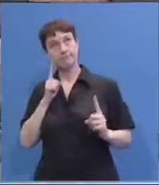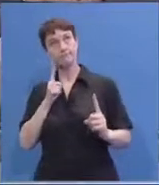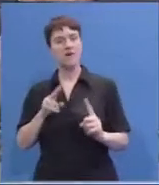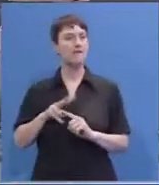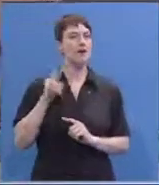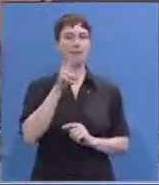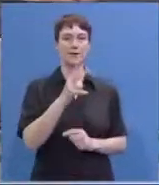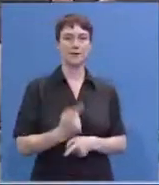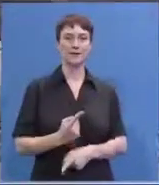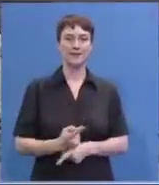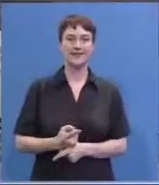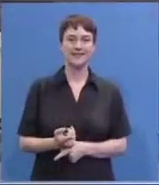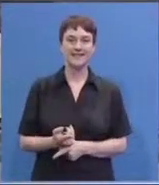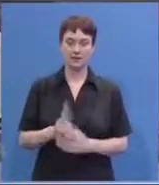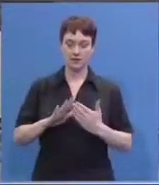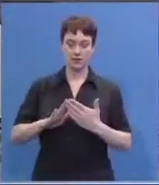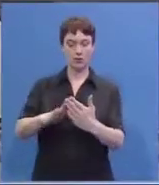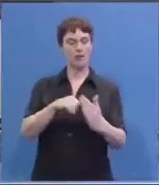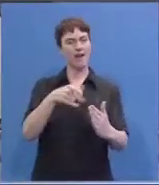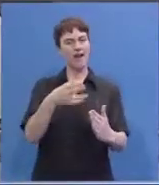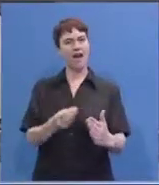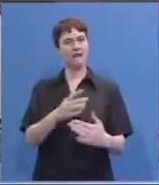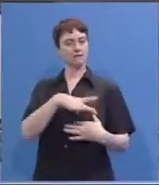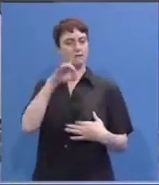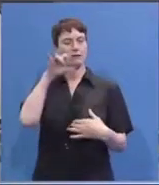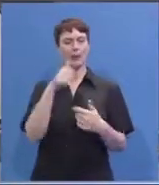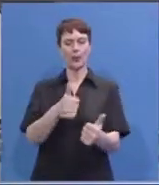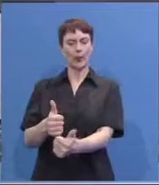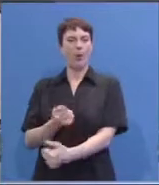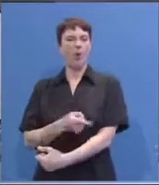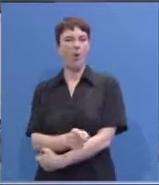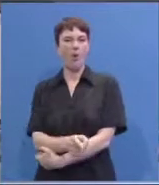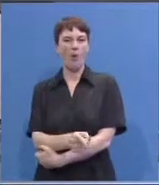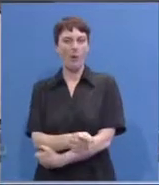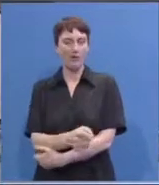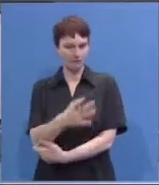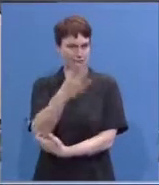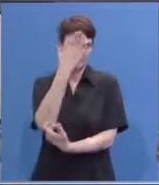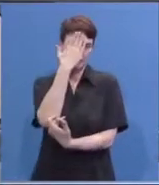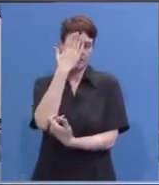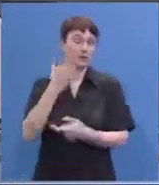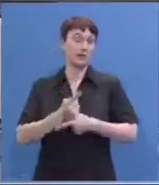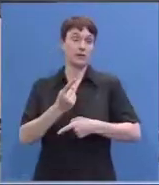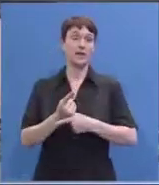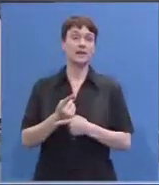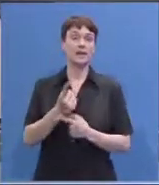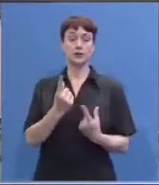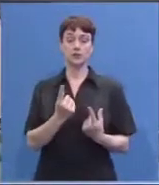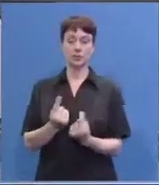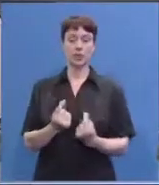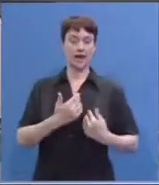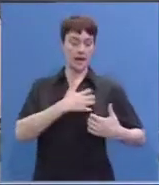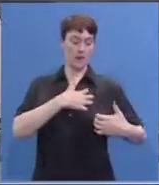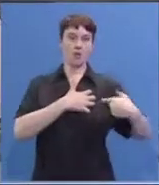broader good of the community and society. Let us face it, we all know that it is always easy to act on instinct, act on